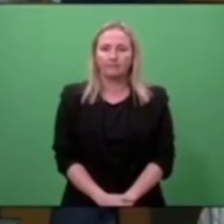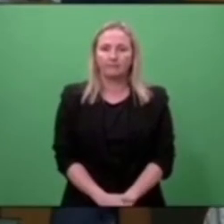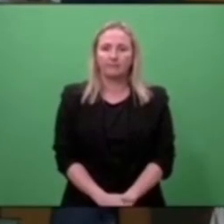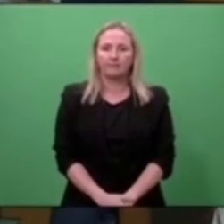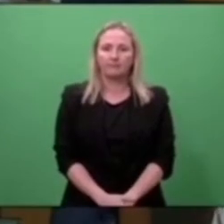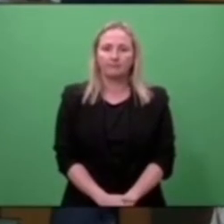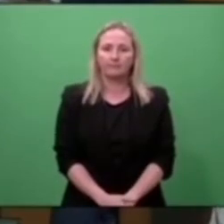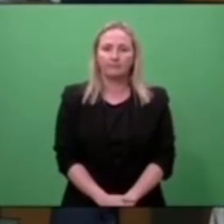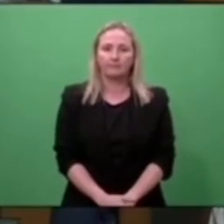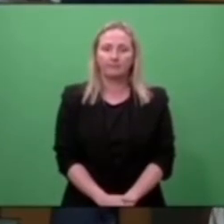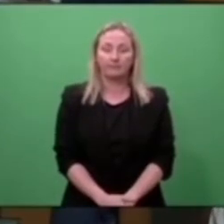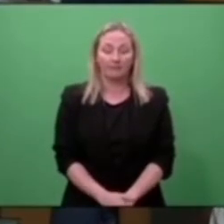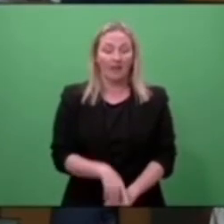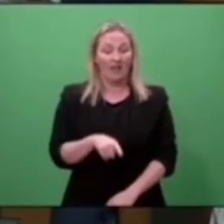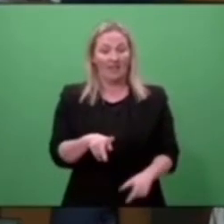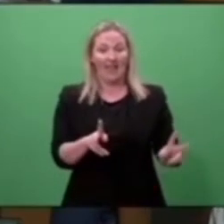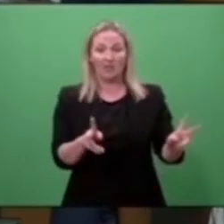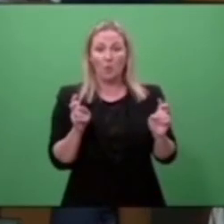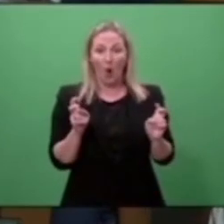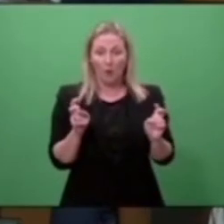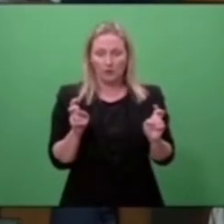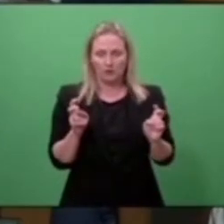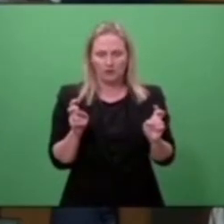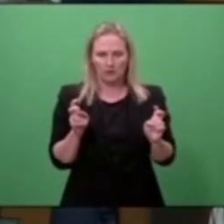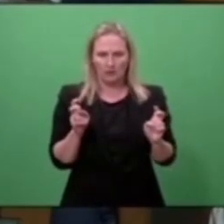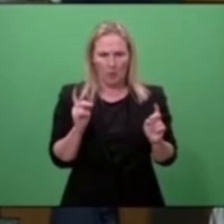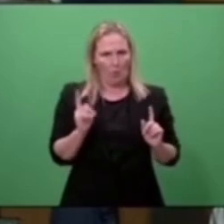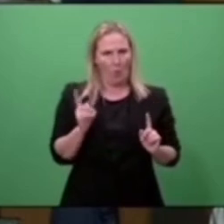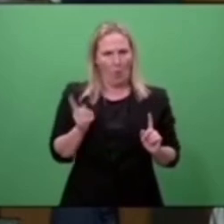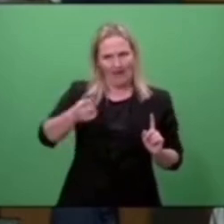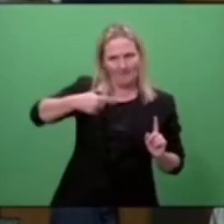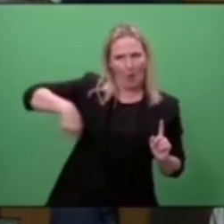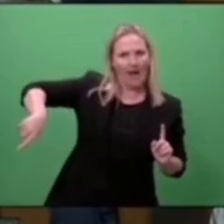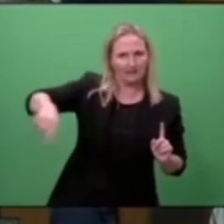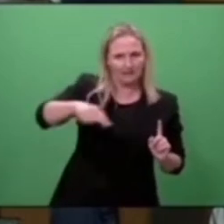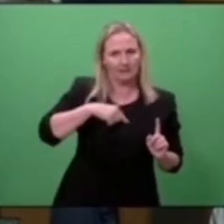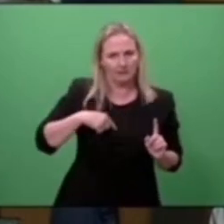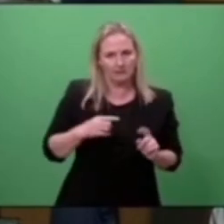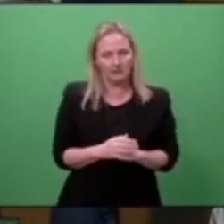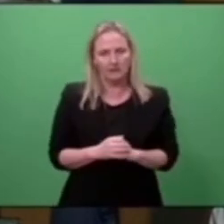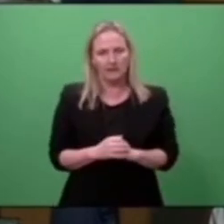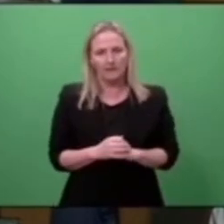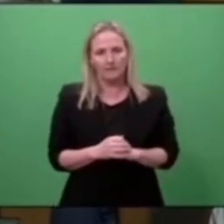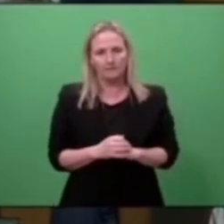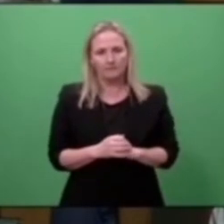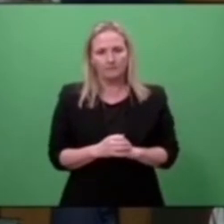those words are a siren call to all of us today. They are a ruler